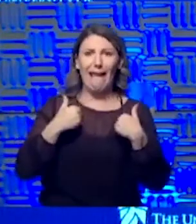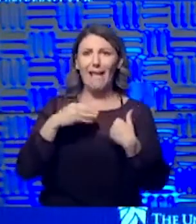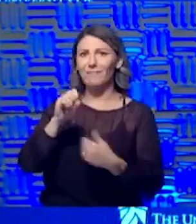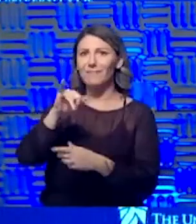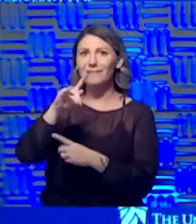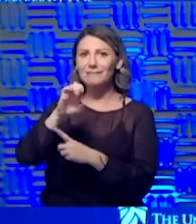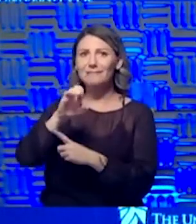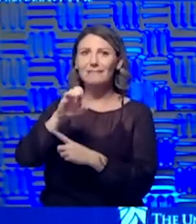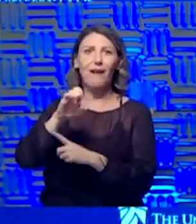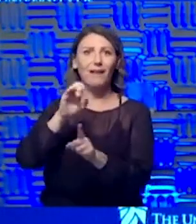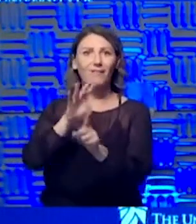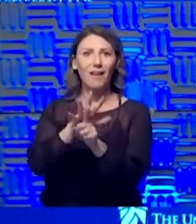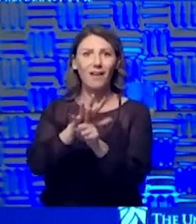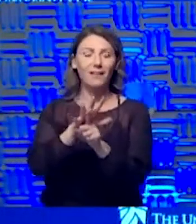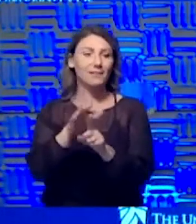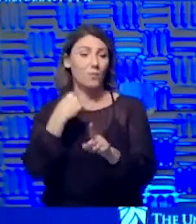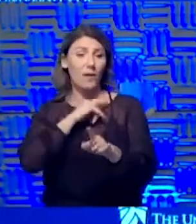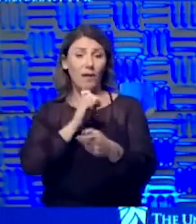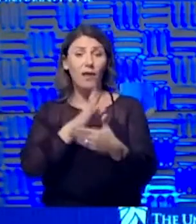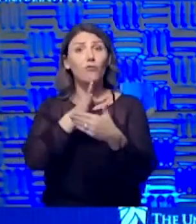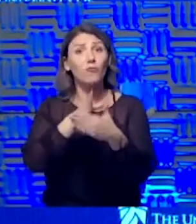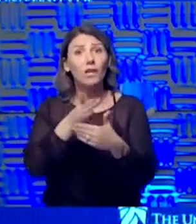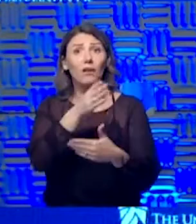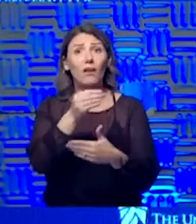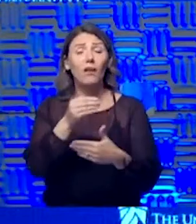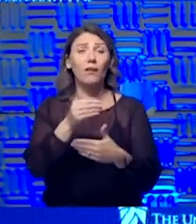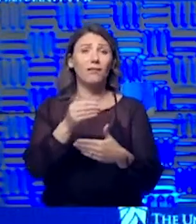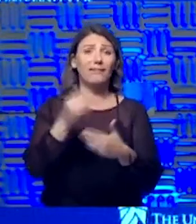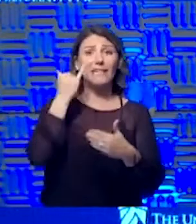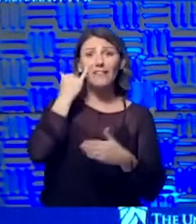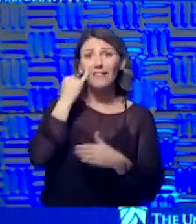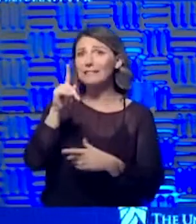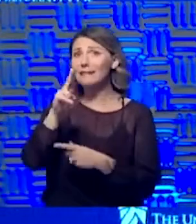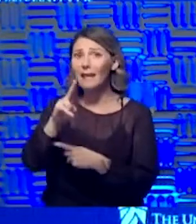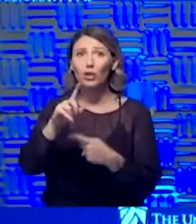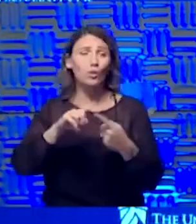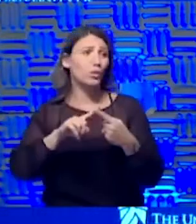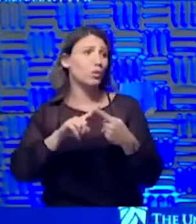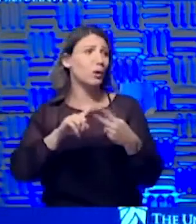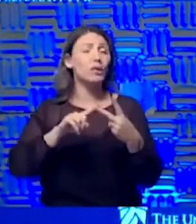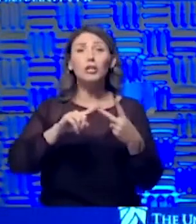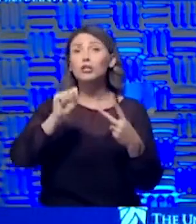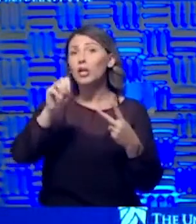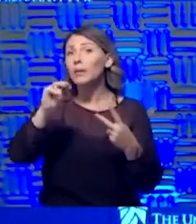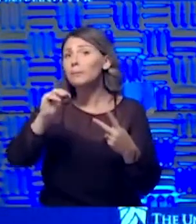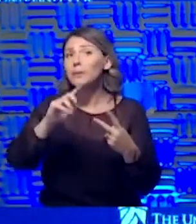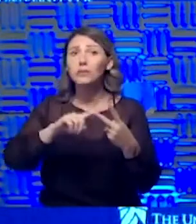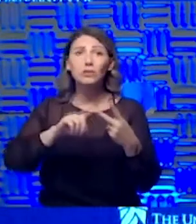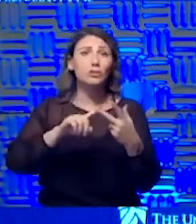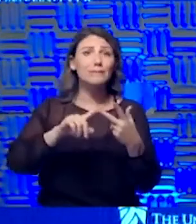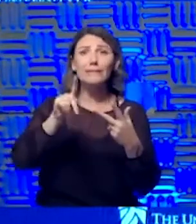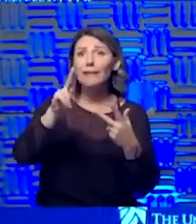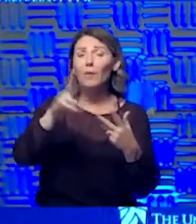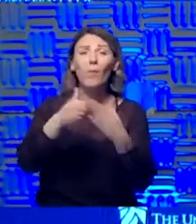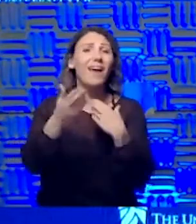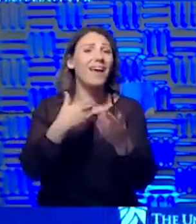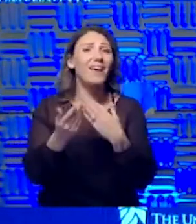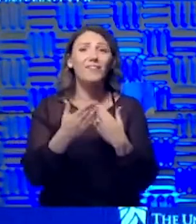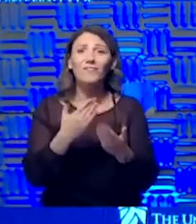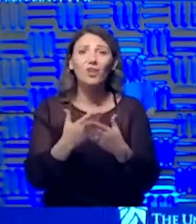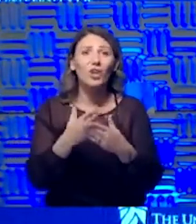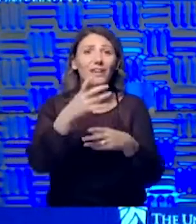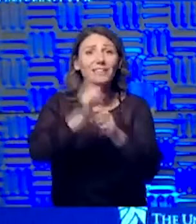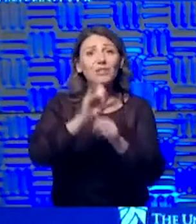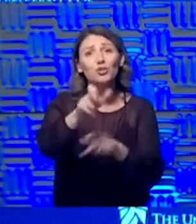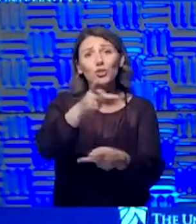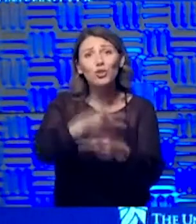do stuff. So whether it's KU or Shawnee Mission or St. Luke's or wherever you go, get your care. Don't stay home